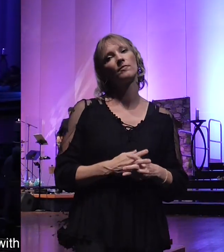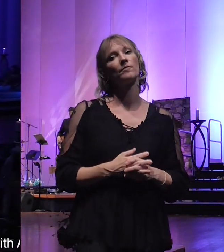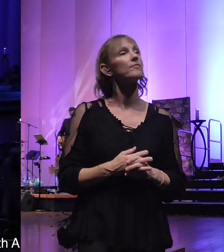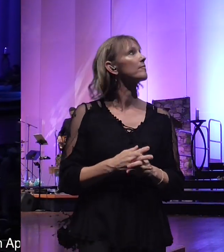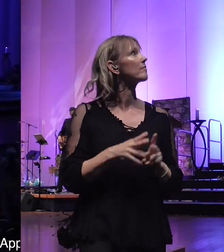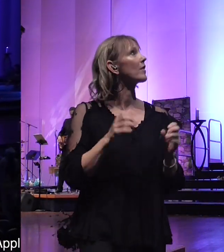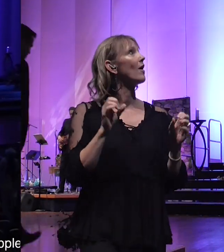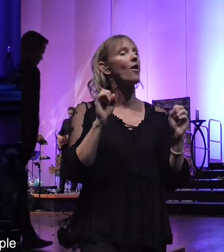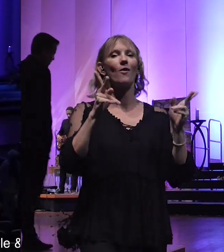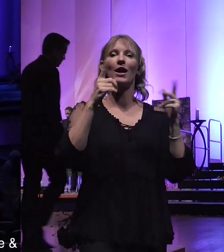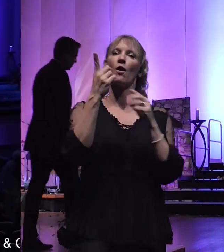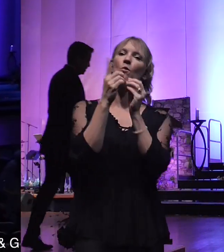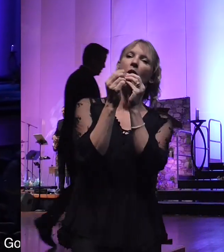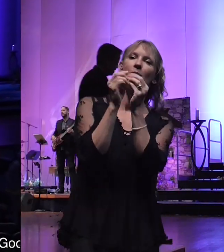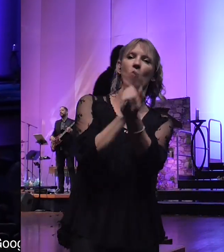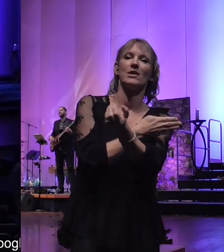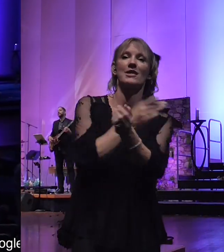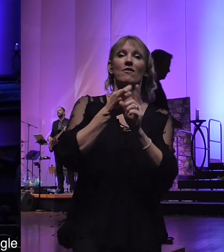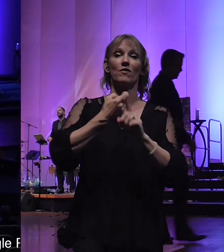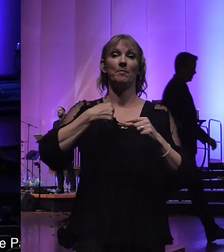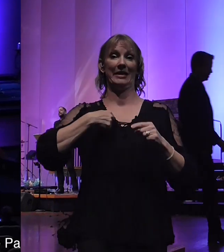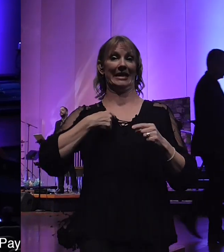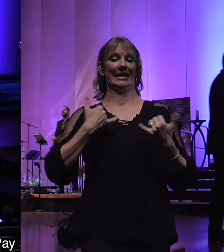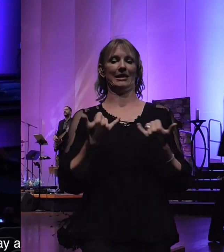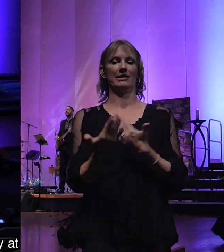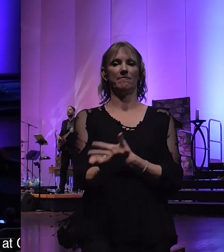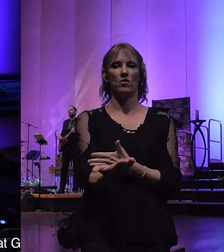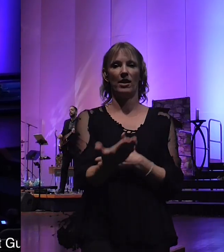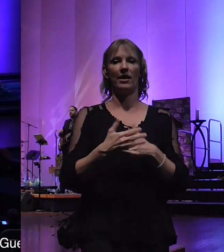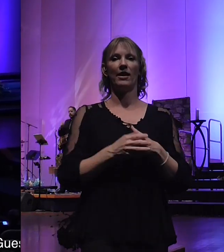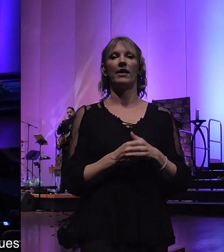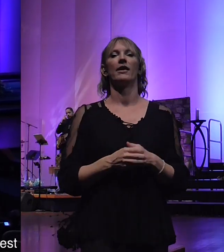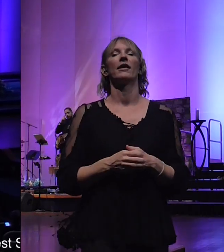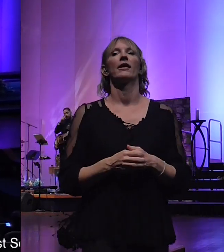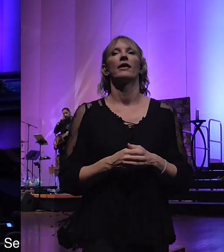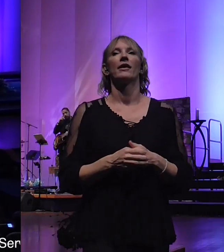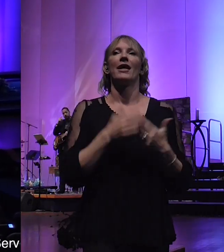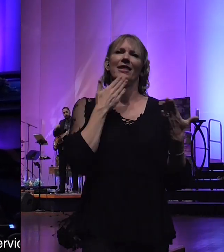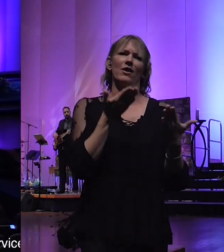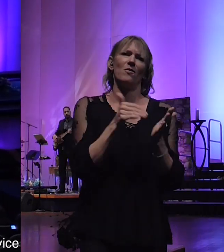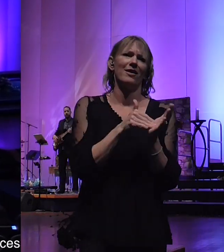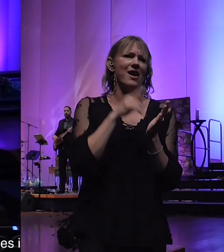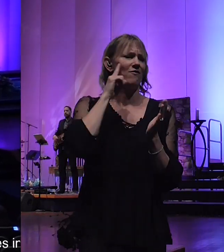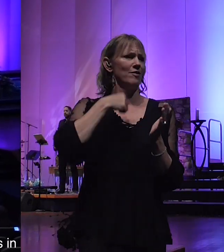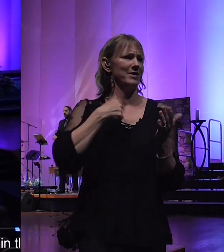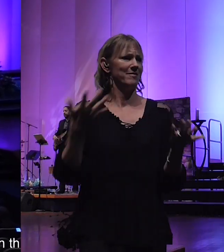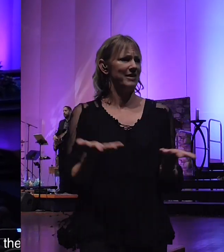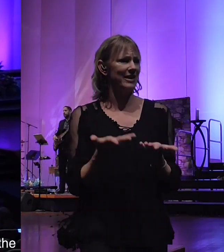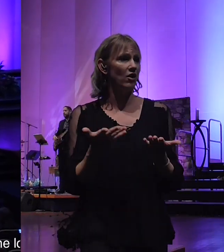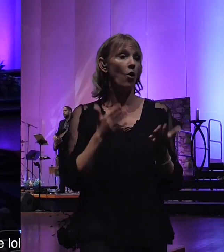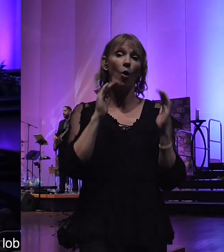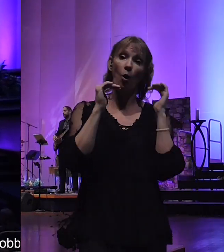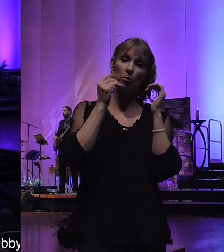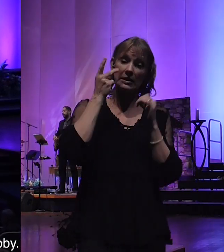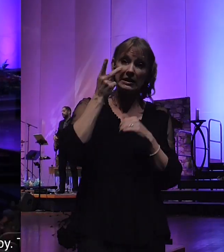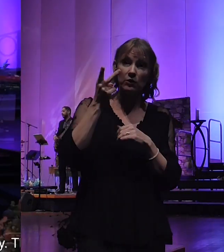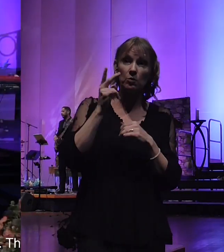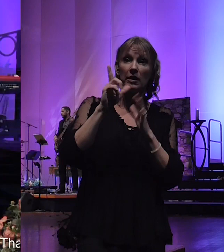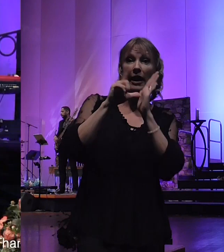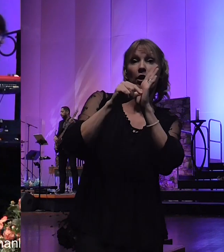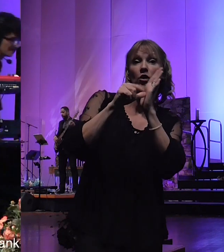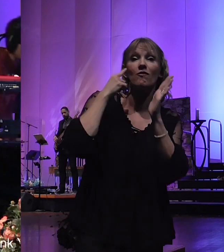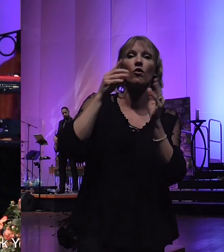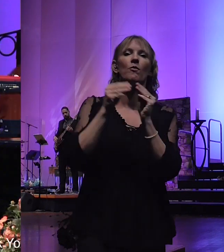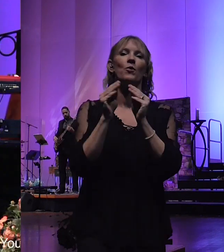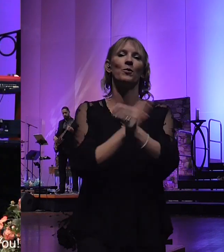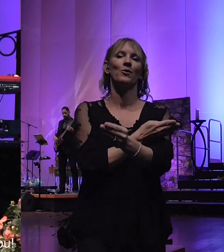All right, one more song from me this morning. Thank you again for having me, and I hope to see you later for some